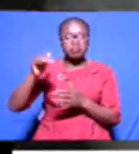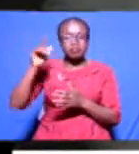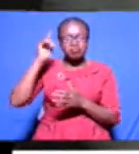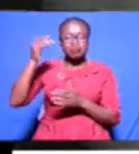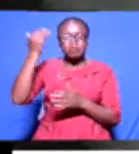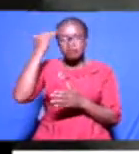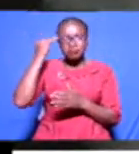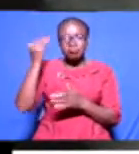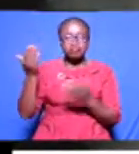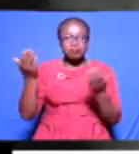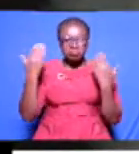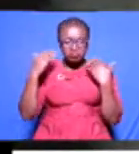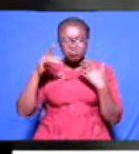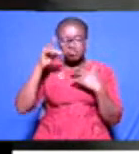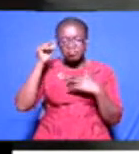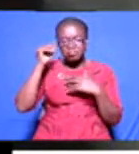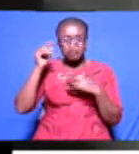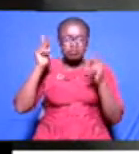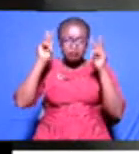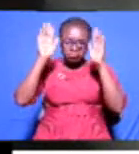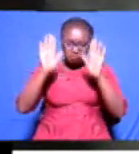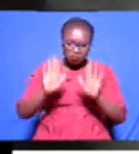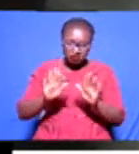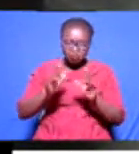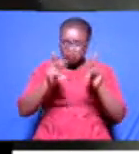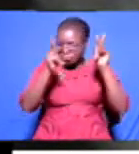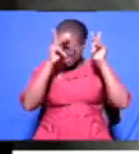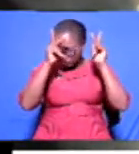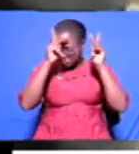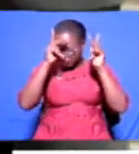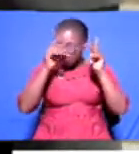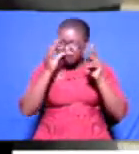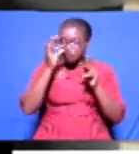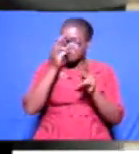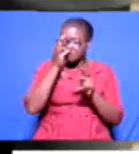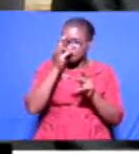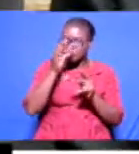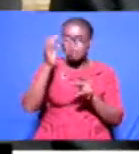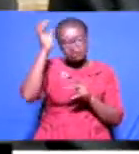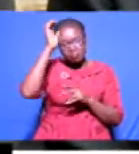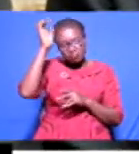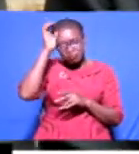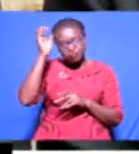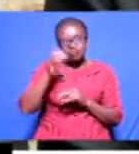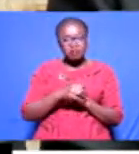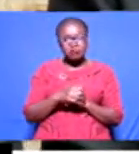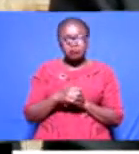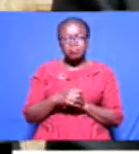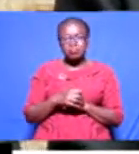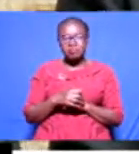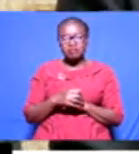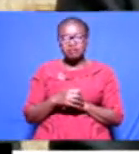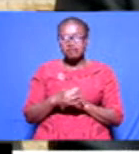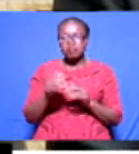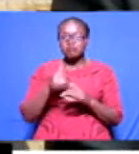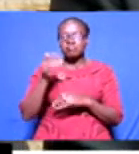Meru, Mombasa, Kisumu, Kakamega, Nyeri, and Eldoret. In Jones, outside